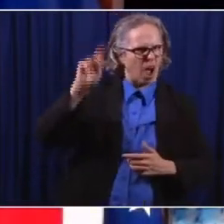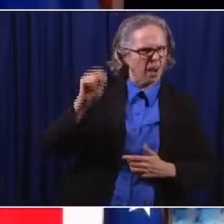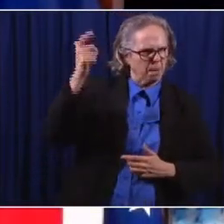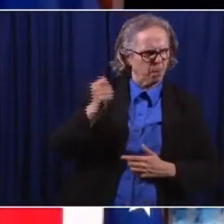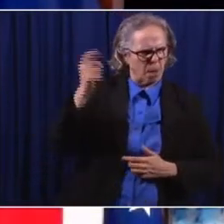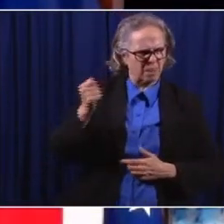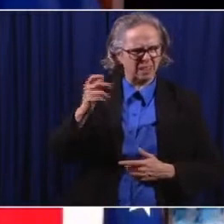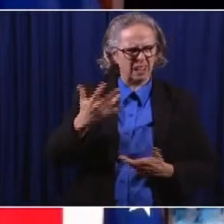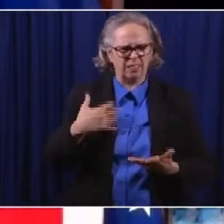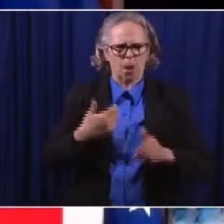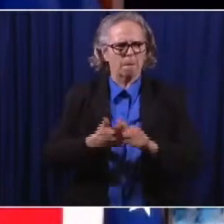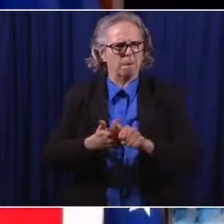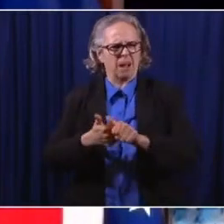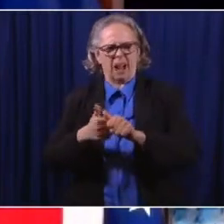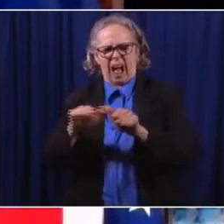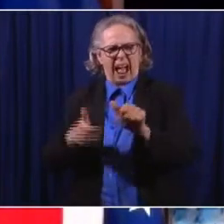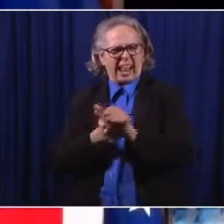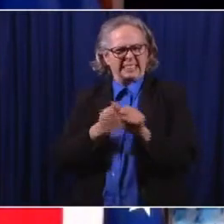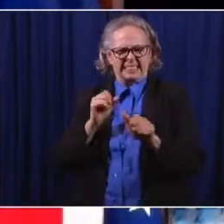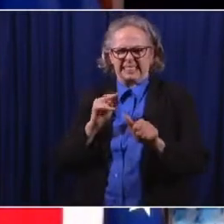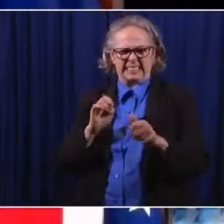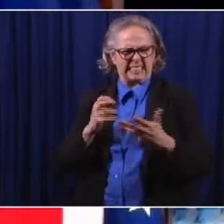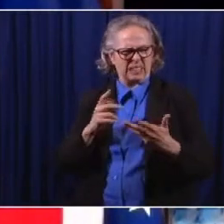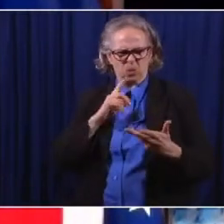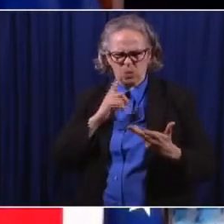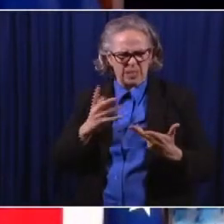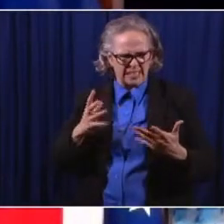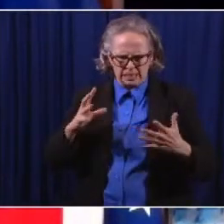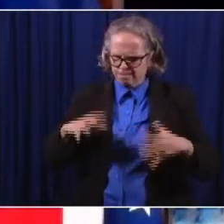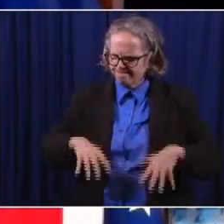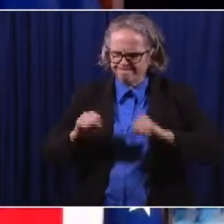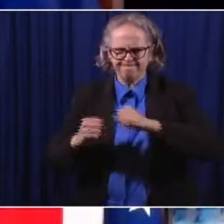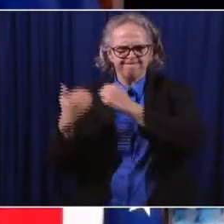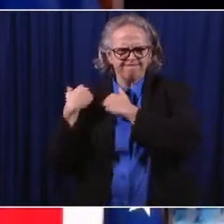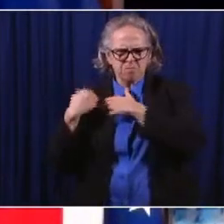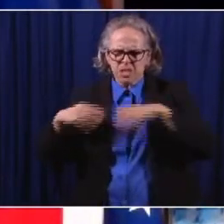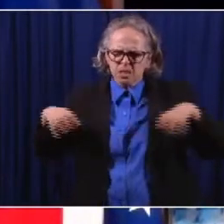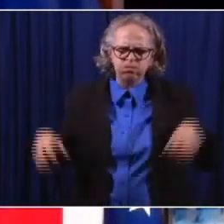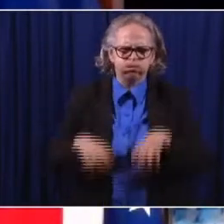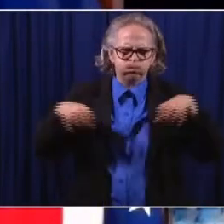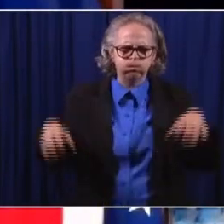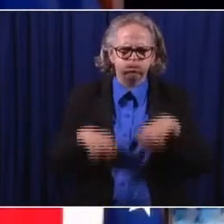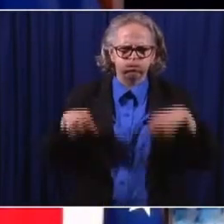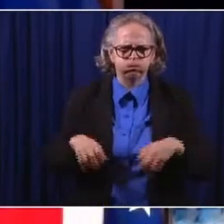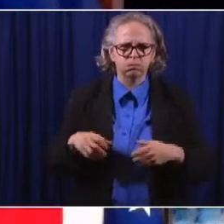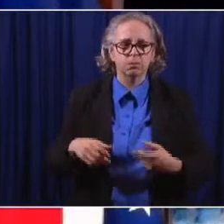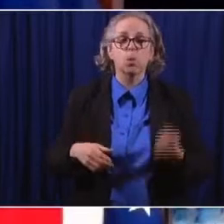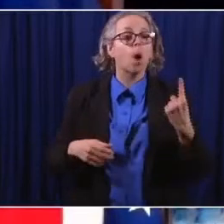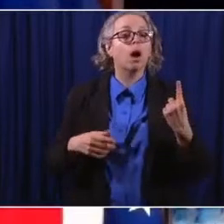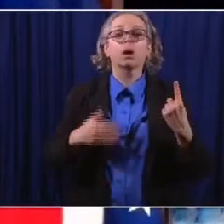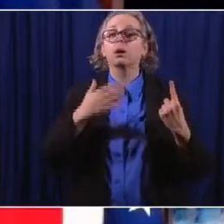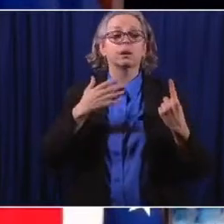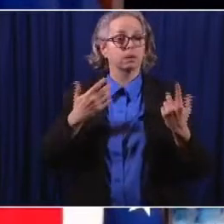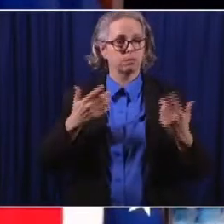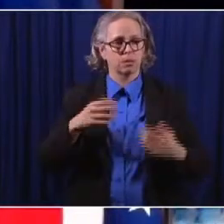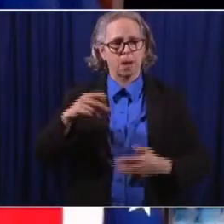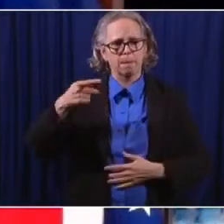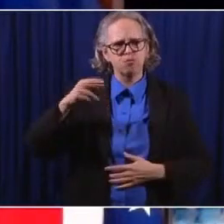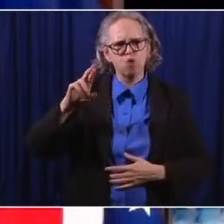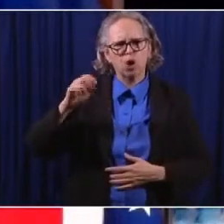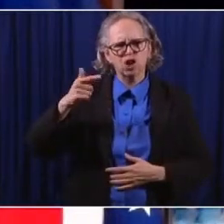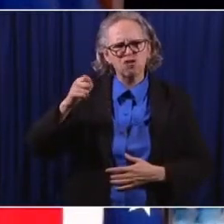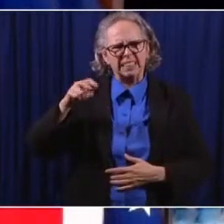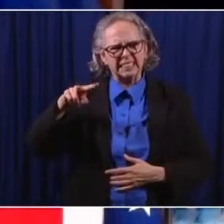Insurance, I want to thank them because they sent us a bunch of their employees free of charge, 100 of them, to step